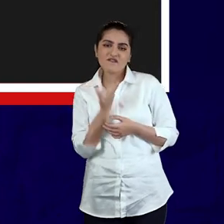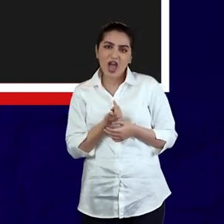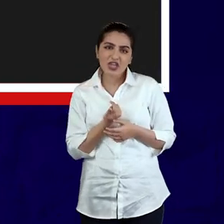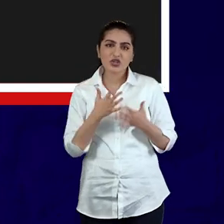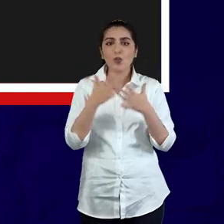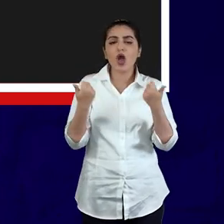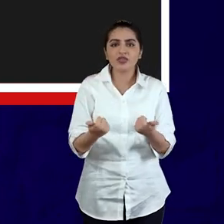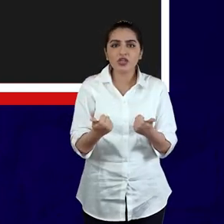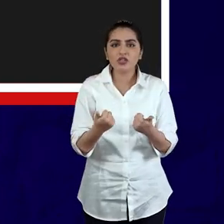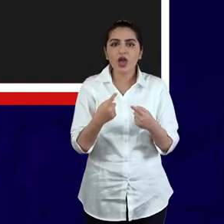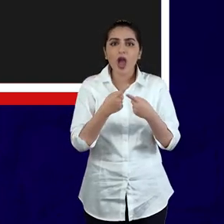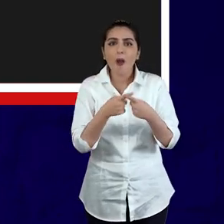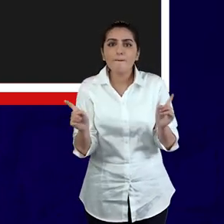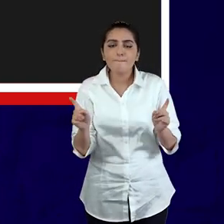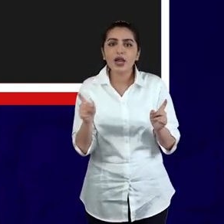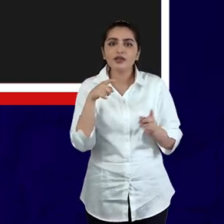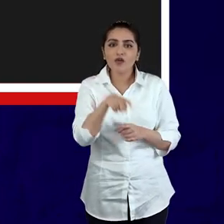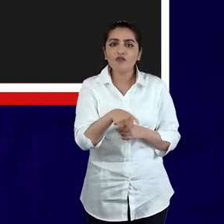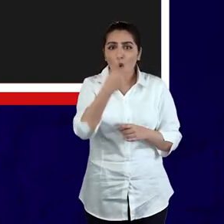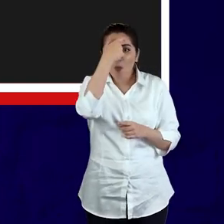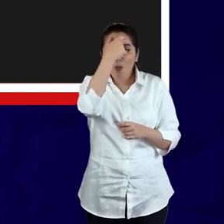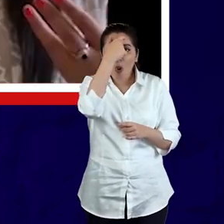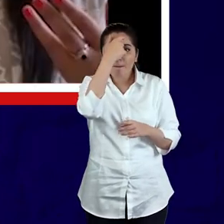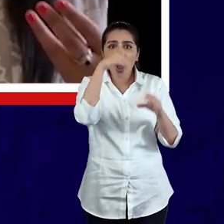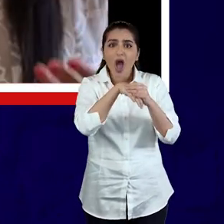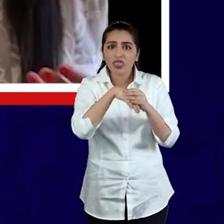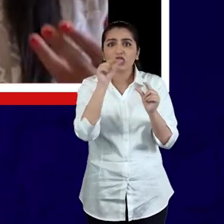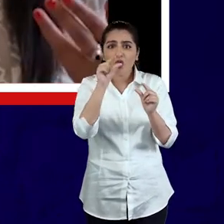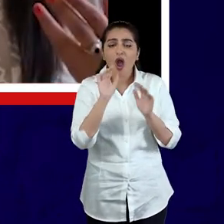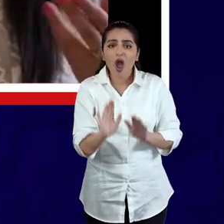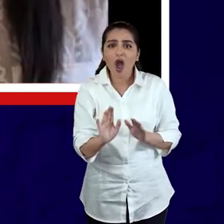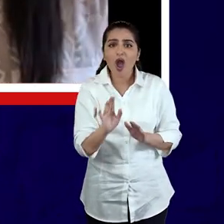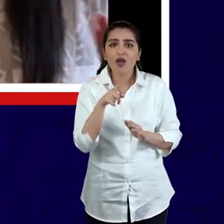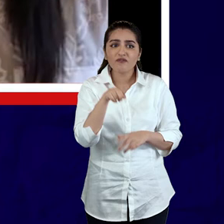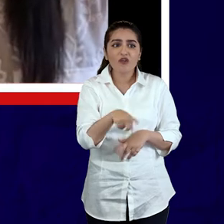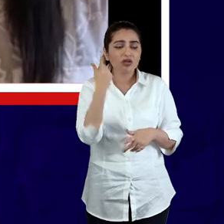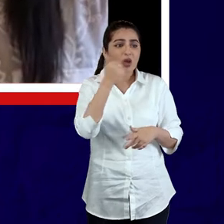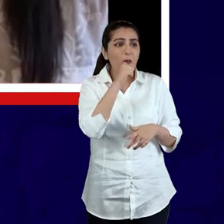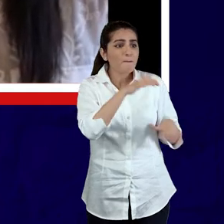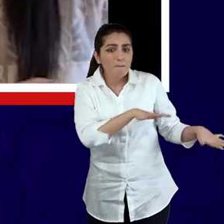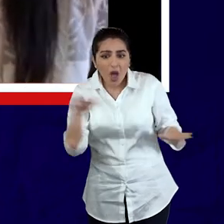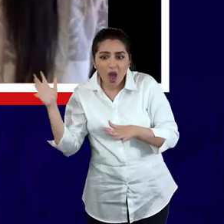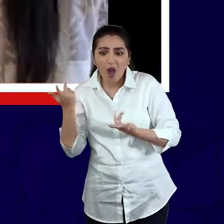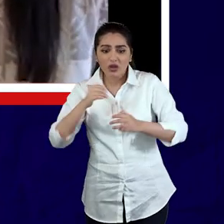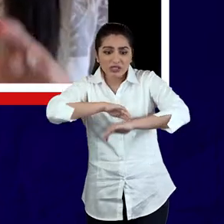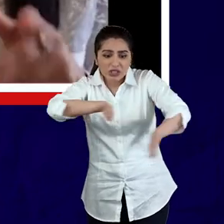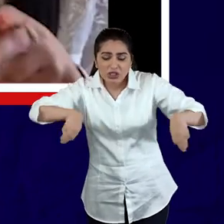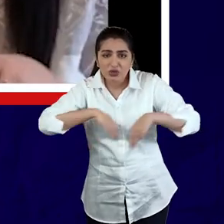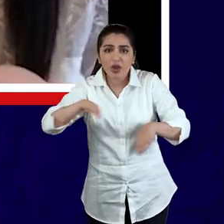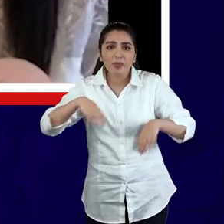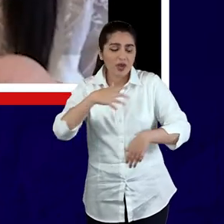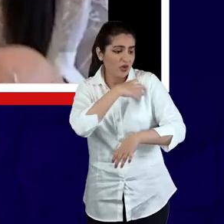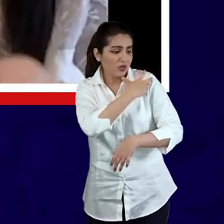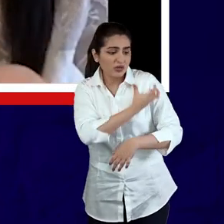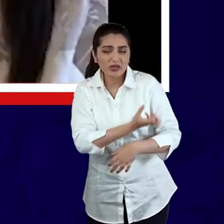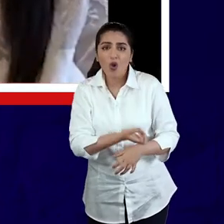to cover them from shelter, but actually it can be the thing that, you know, is their biggest barrier when it comes to swimming. So I